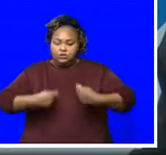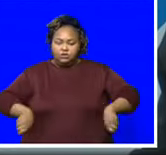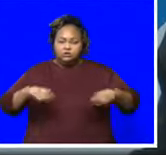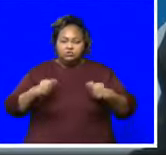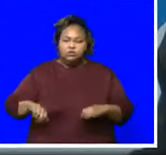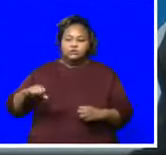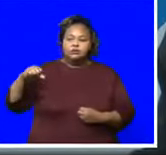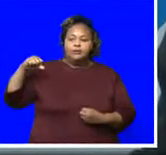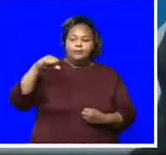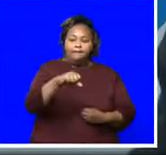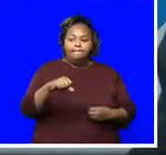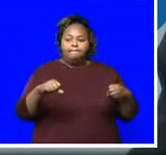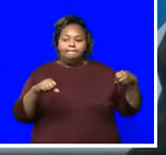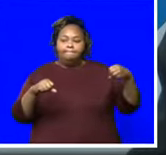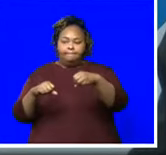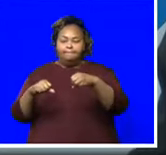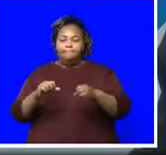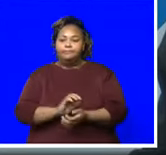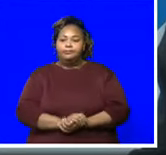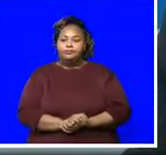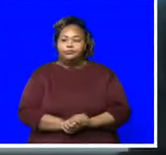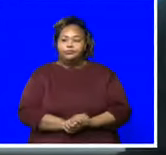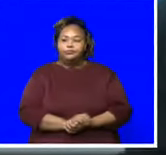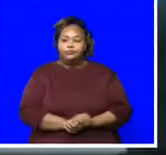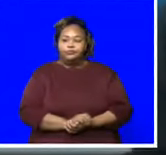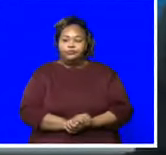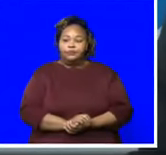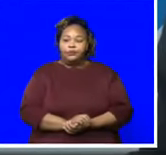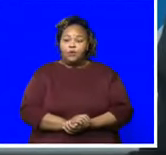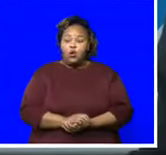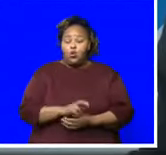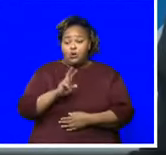In boxing, we are also going to be having